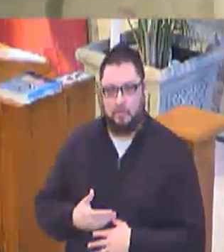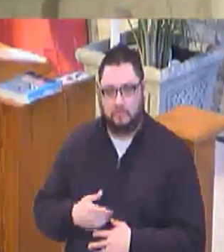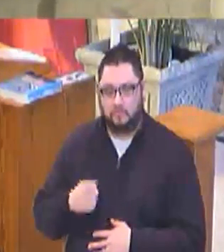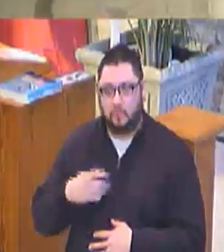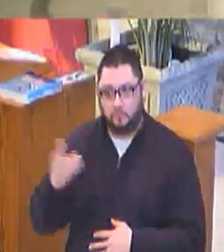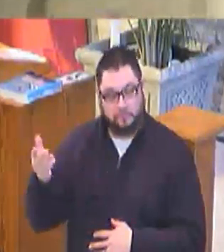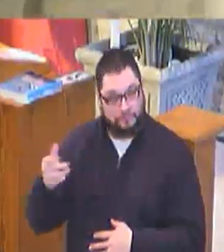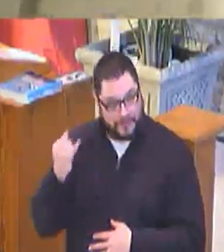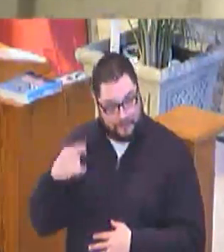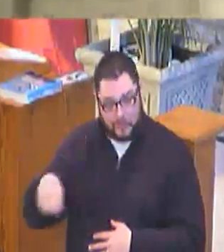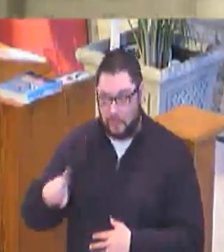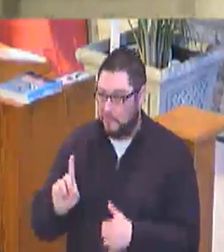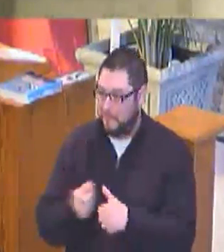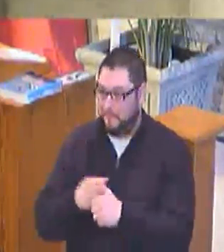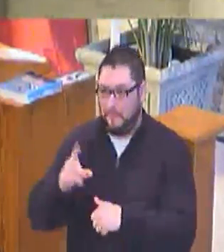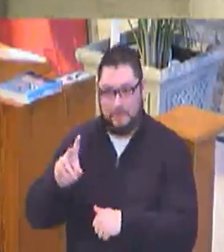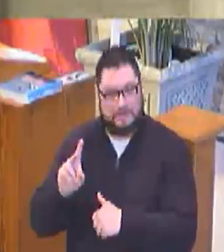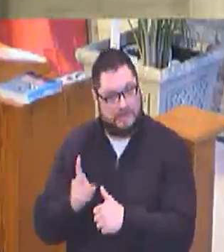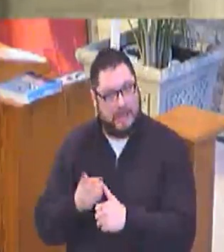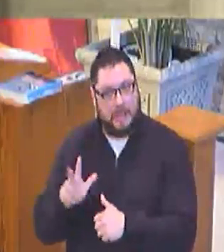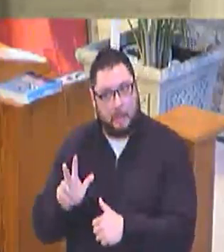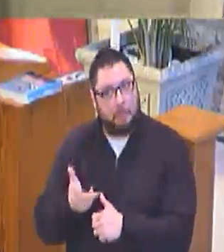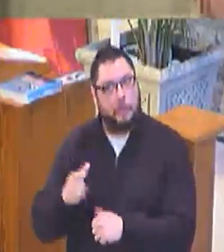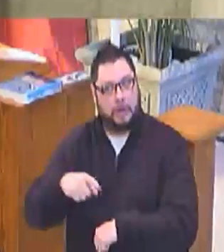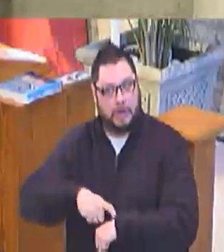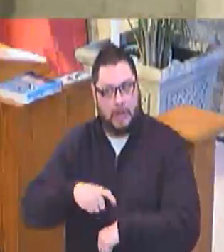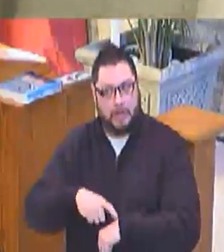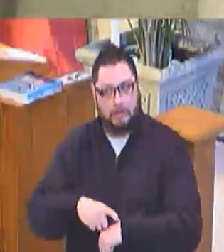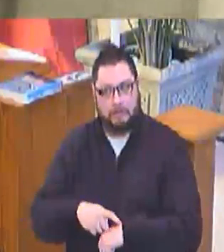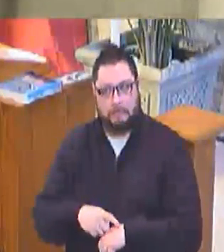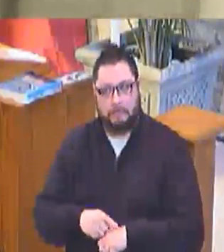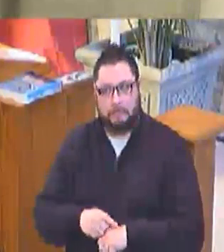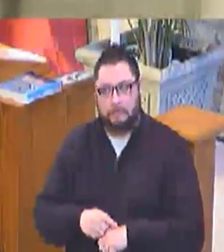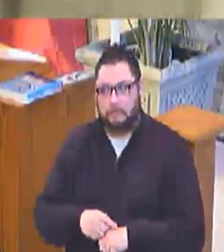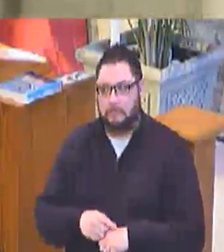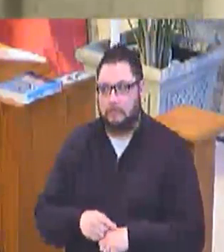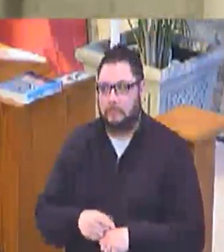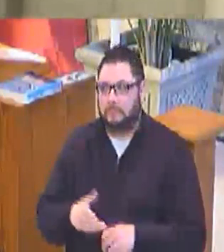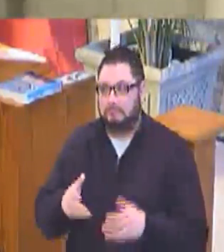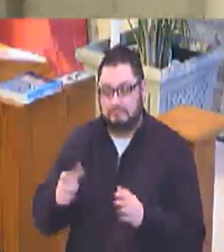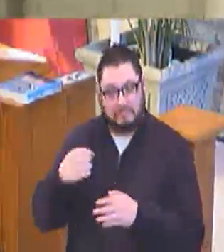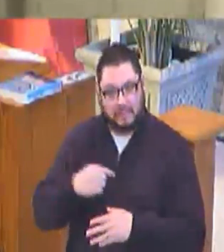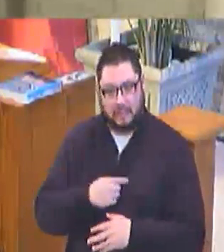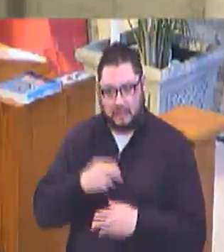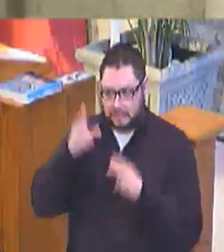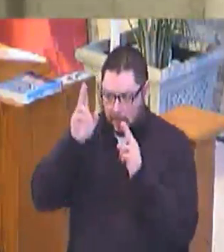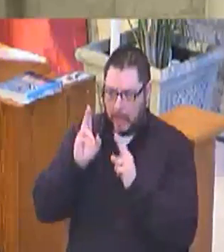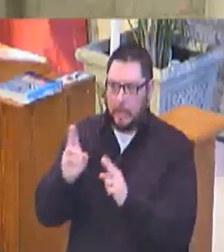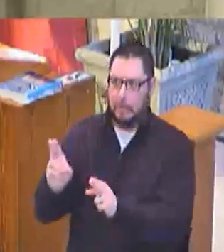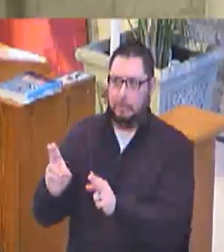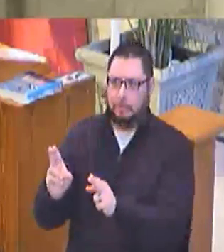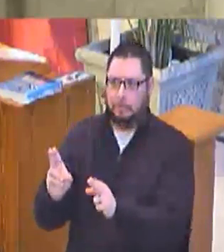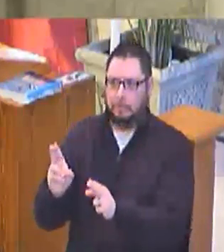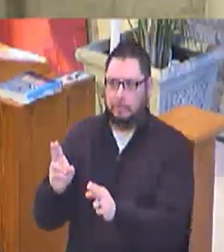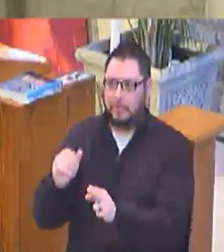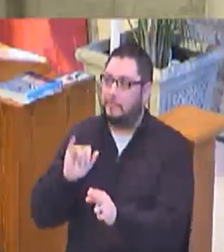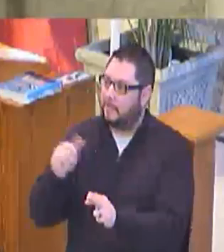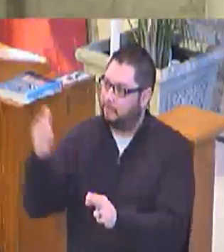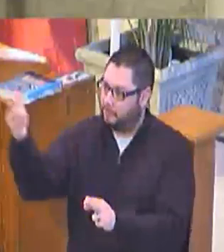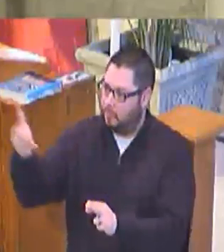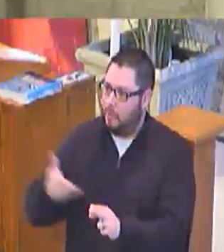invite you, if you're here for the first, second, or third time, to allow us to honor your presence by welcoming you